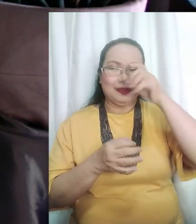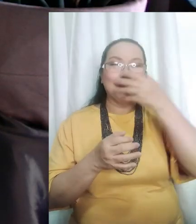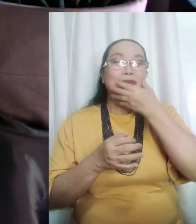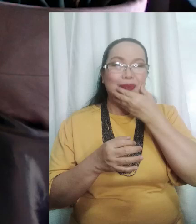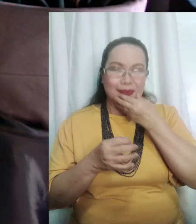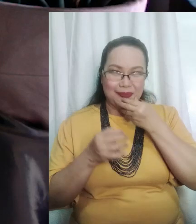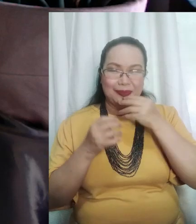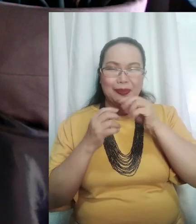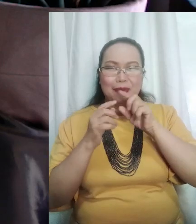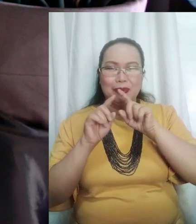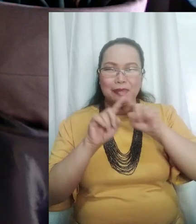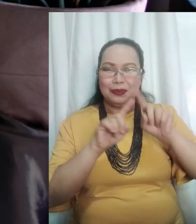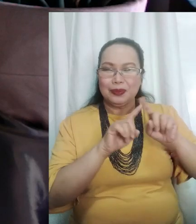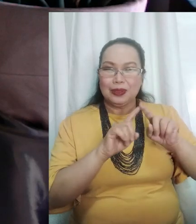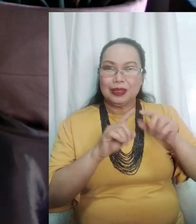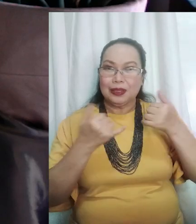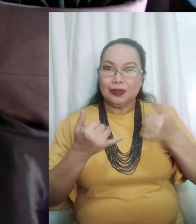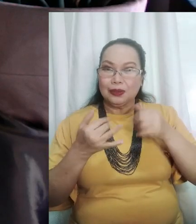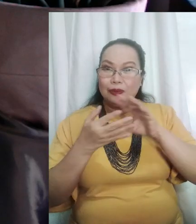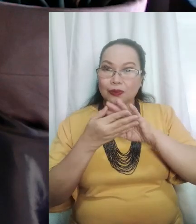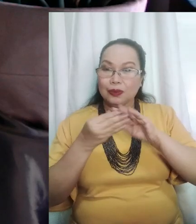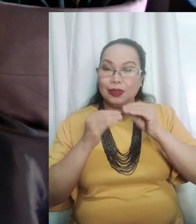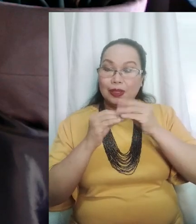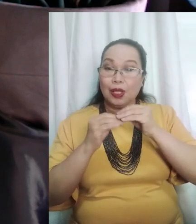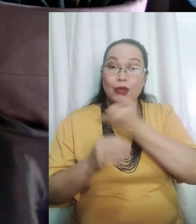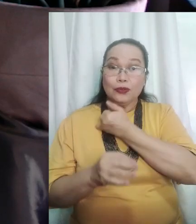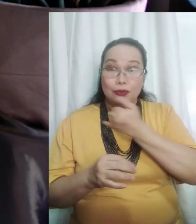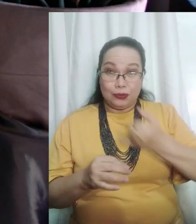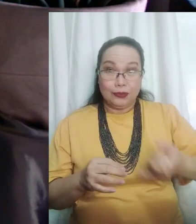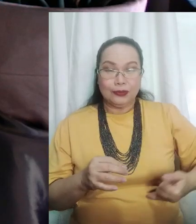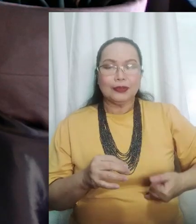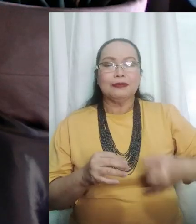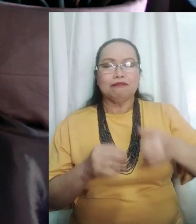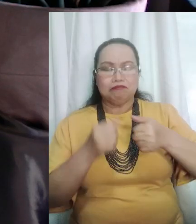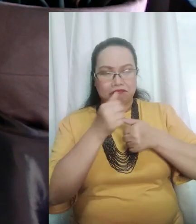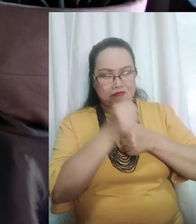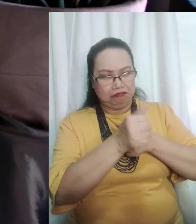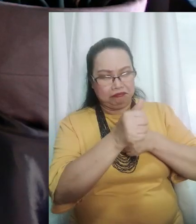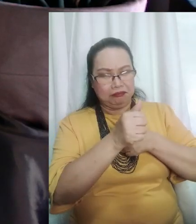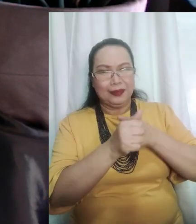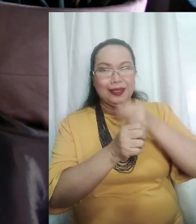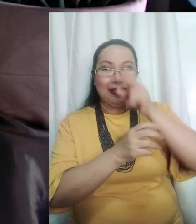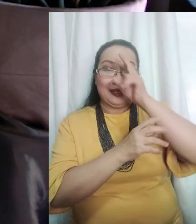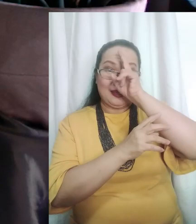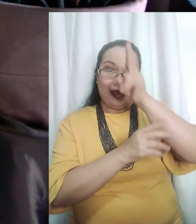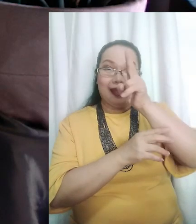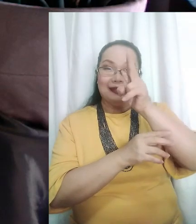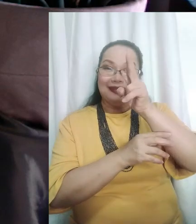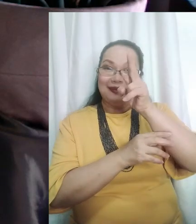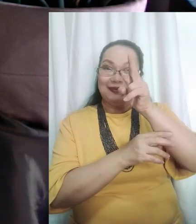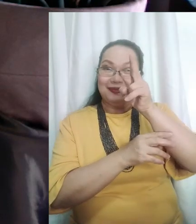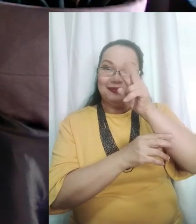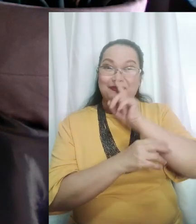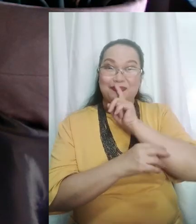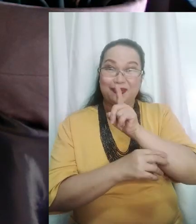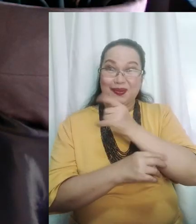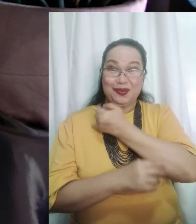other hand, we will read in the text that Joseph, he must have been a handsome young